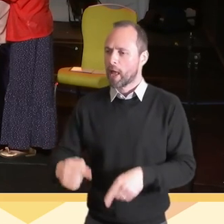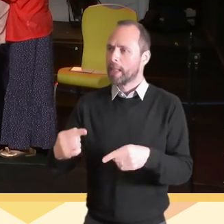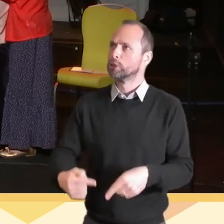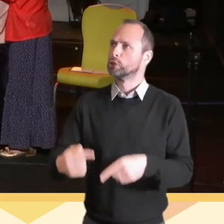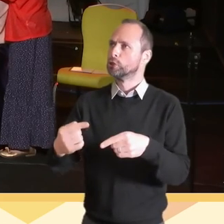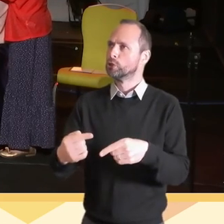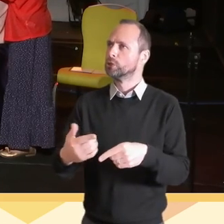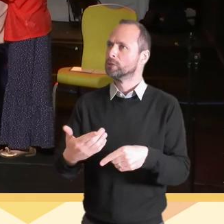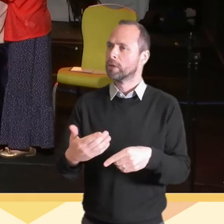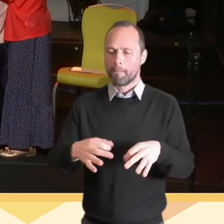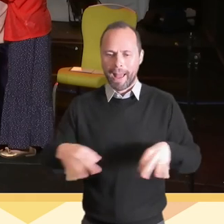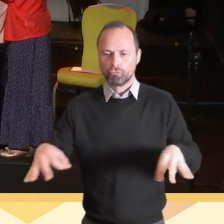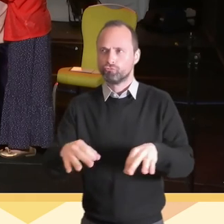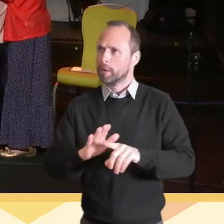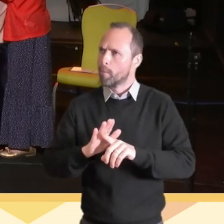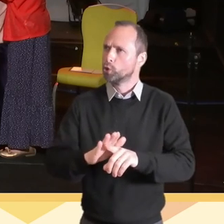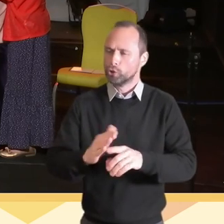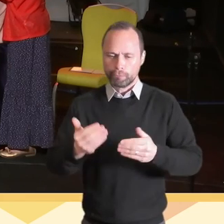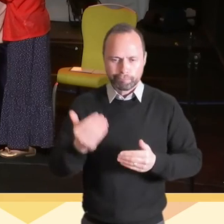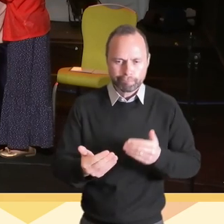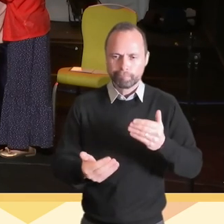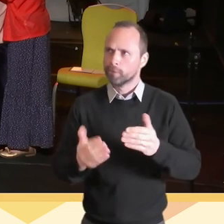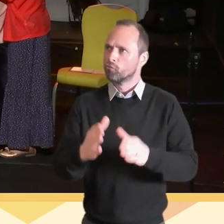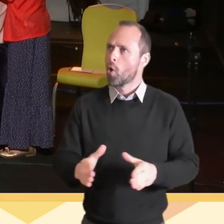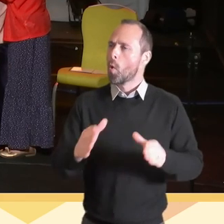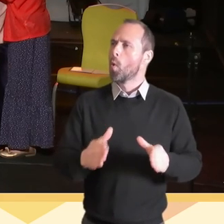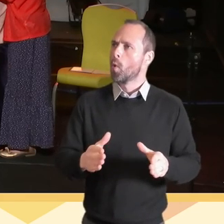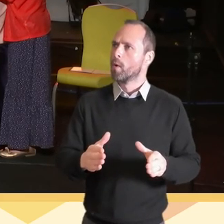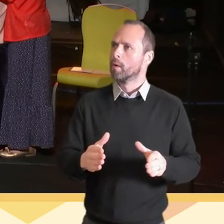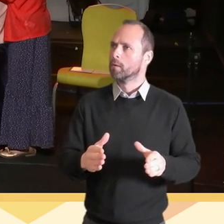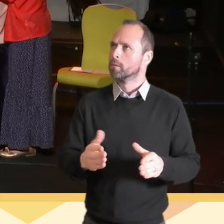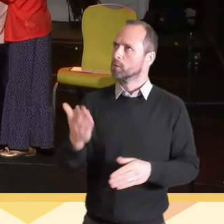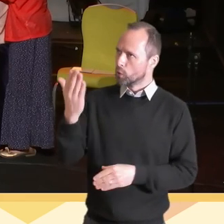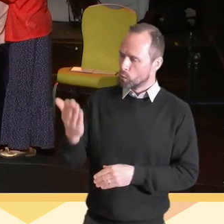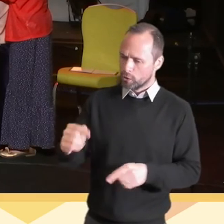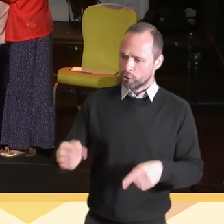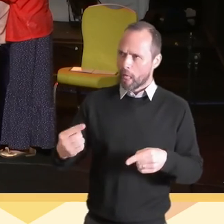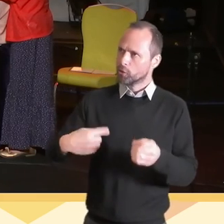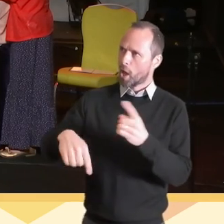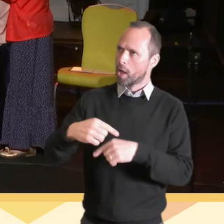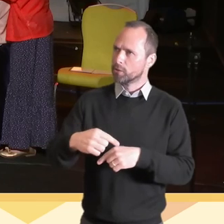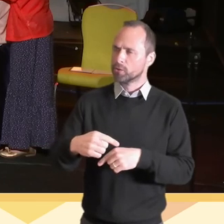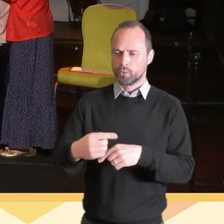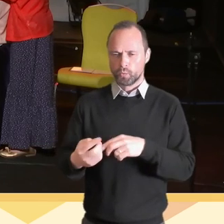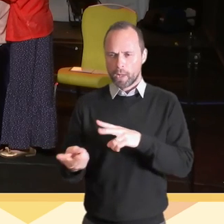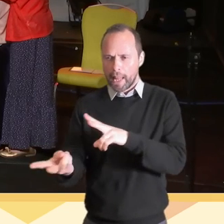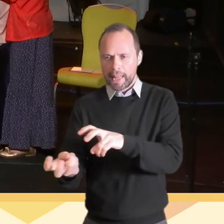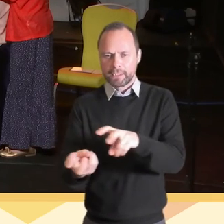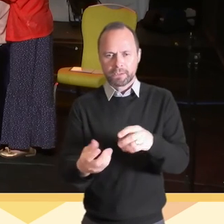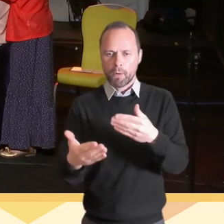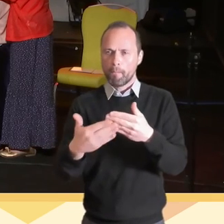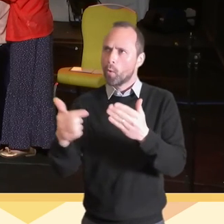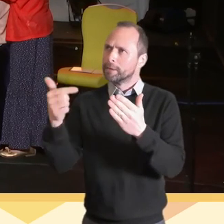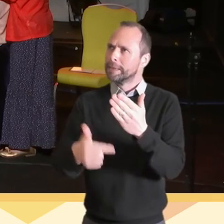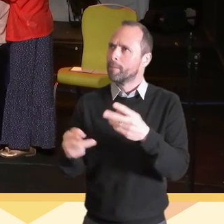pushes boundaries, as you challenge us to listen more deeply and to greater understand